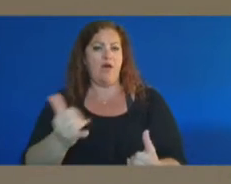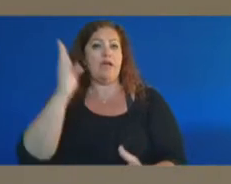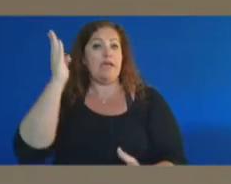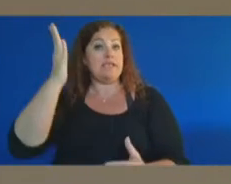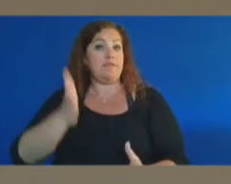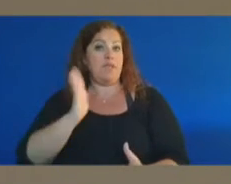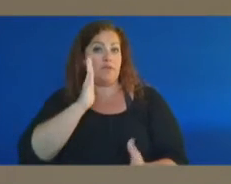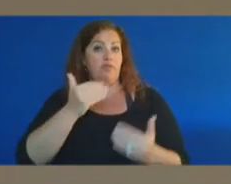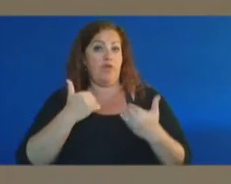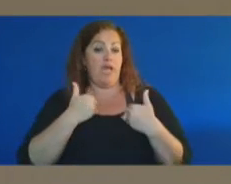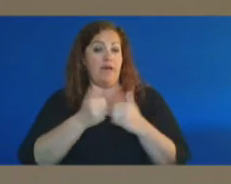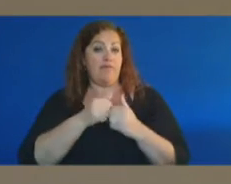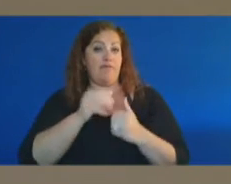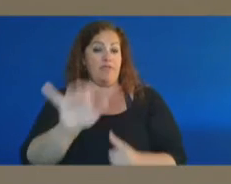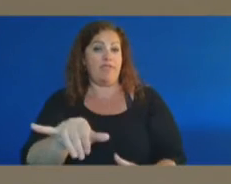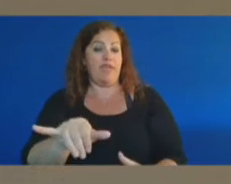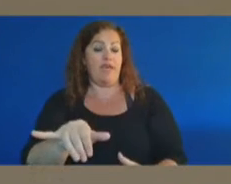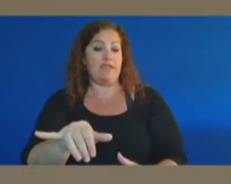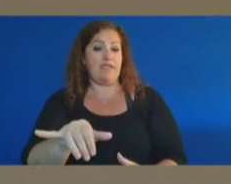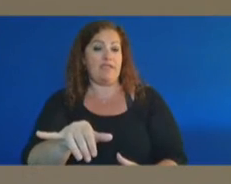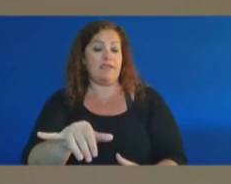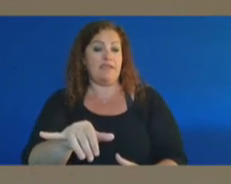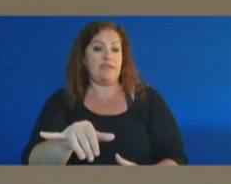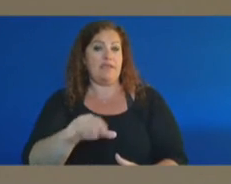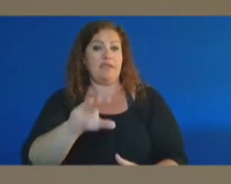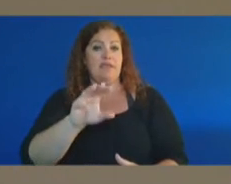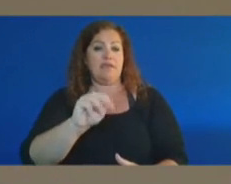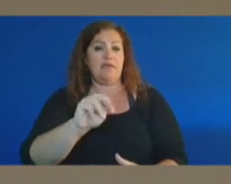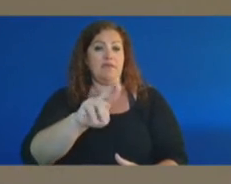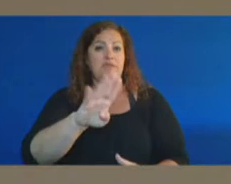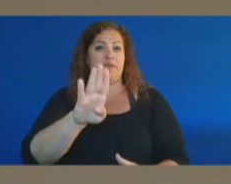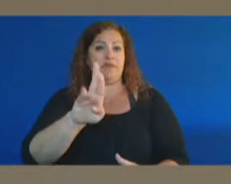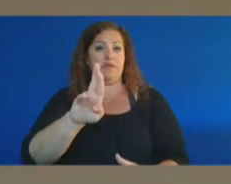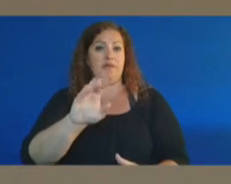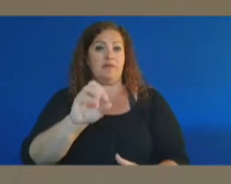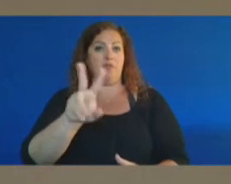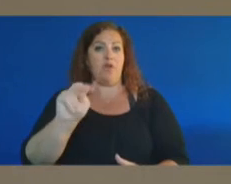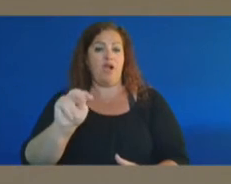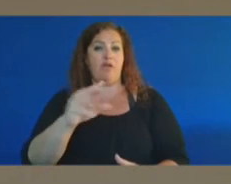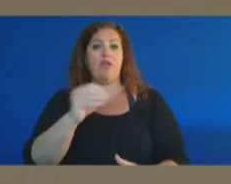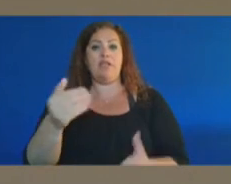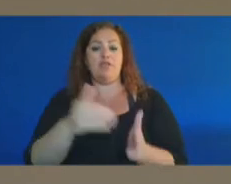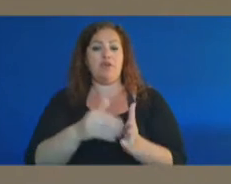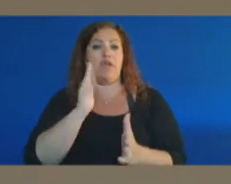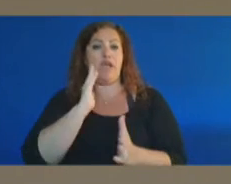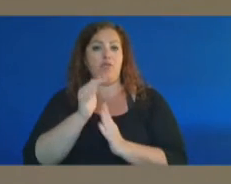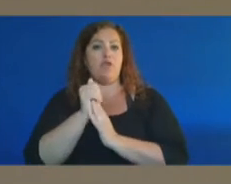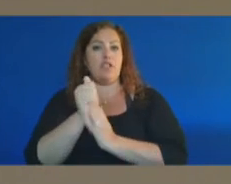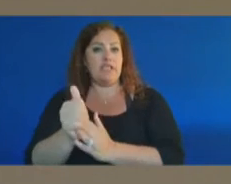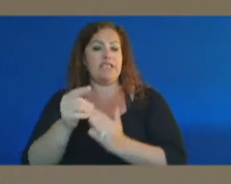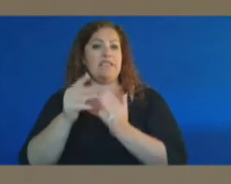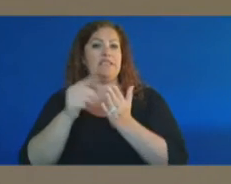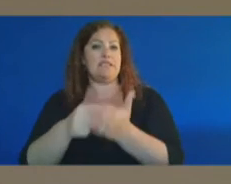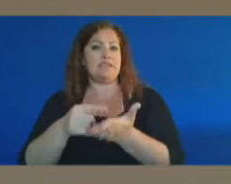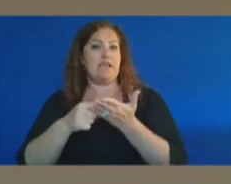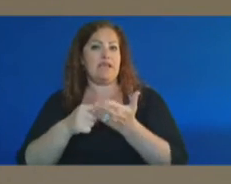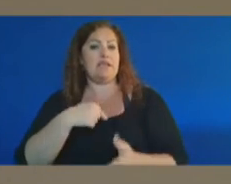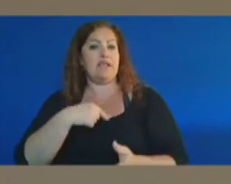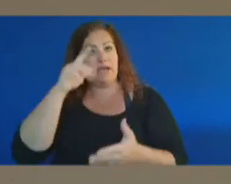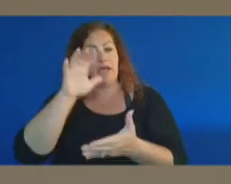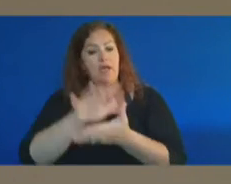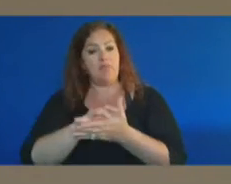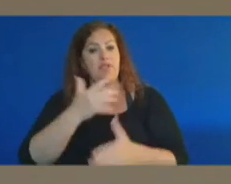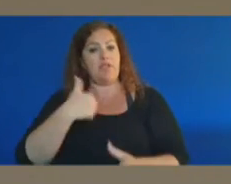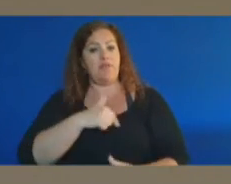have on this are um Mr Brown um you again will lead this discussion and I believe that we we will